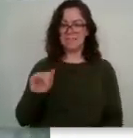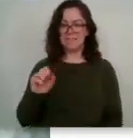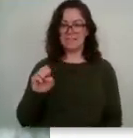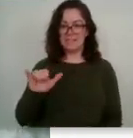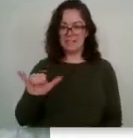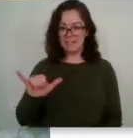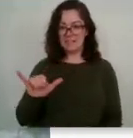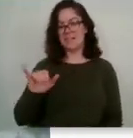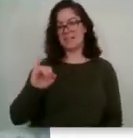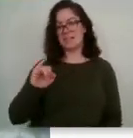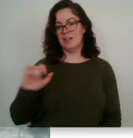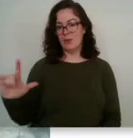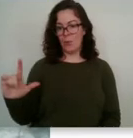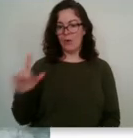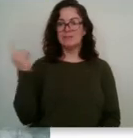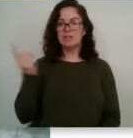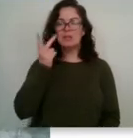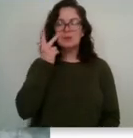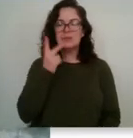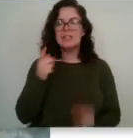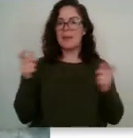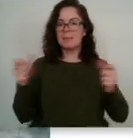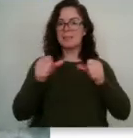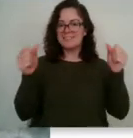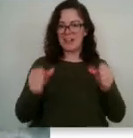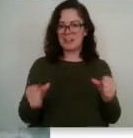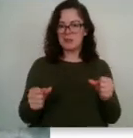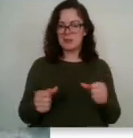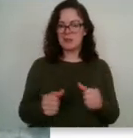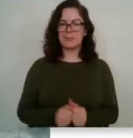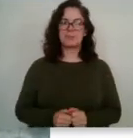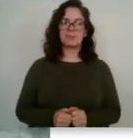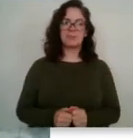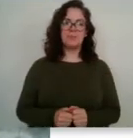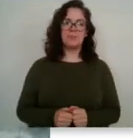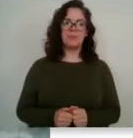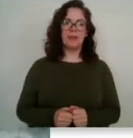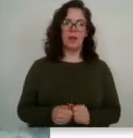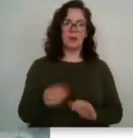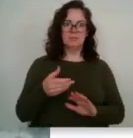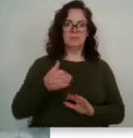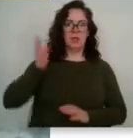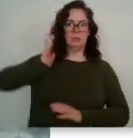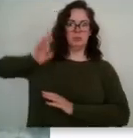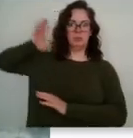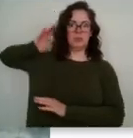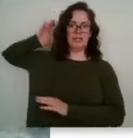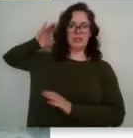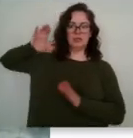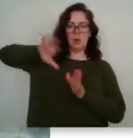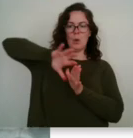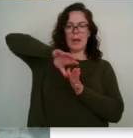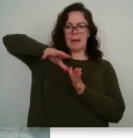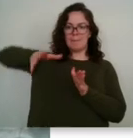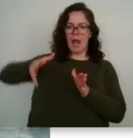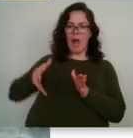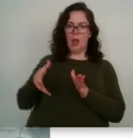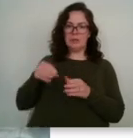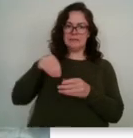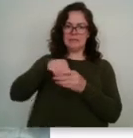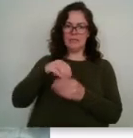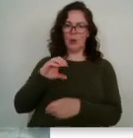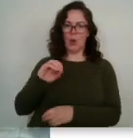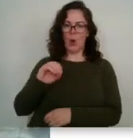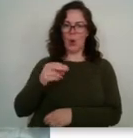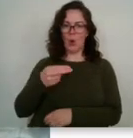cool. Here's another cool one. A prehistoric mound in Ohio, another state in our USA,